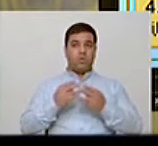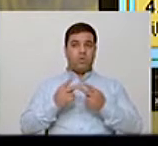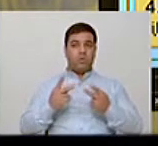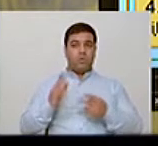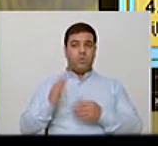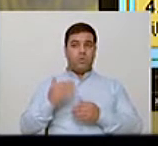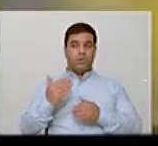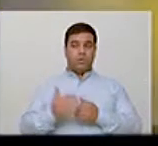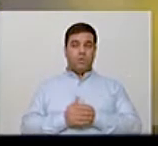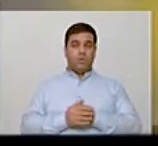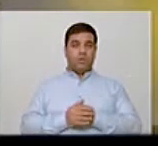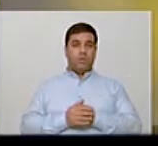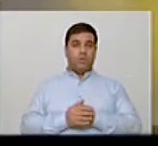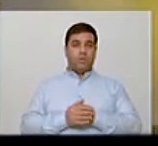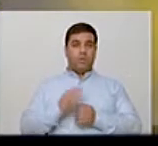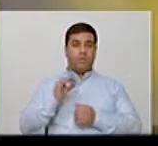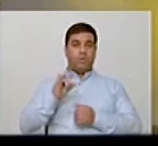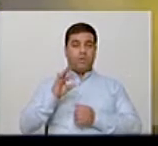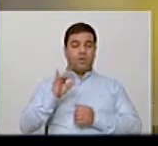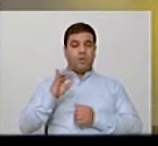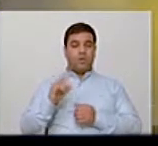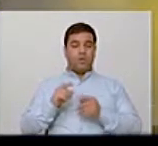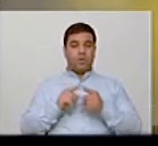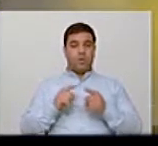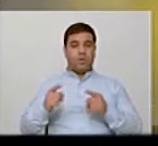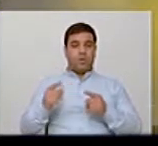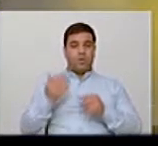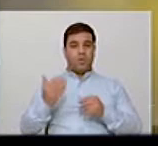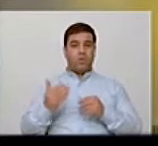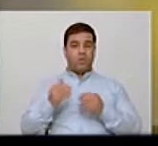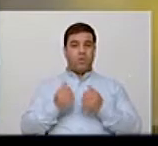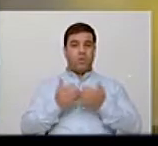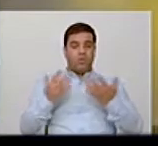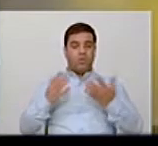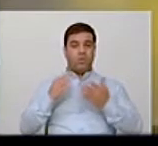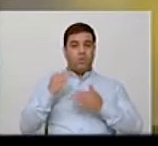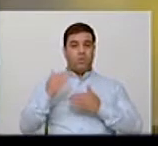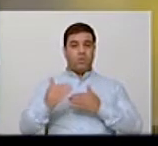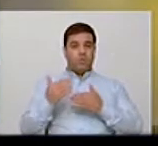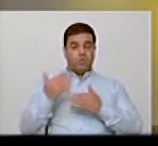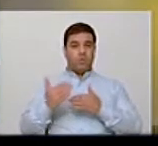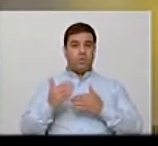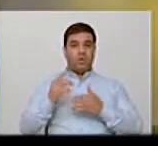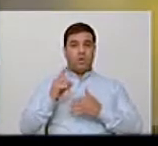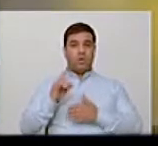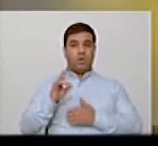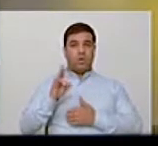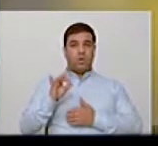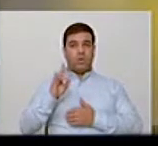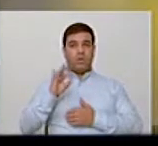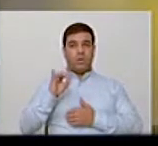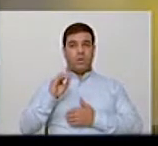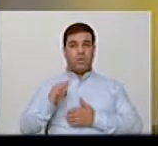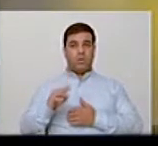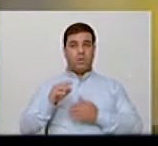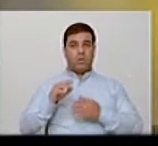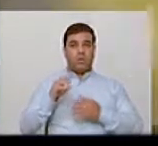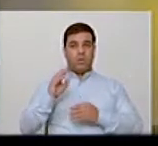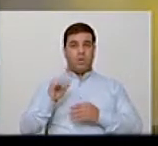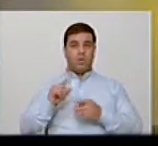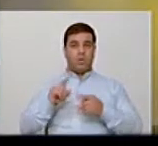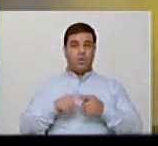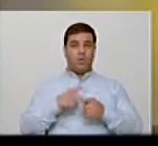holatga o'tadi. Fotosintez jarayonining yorug'lik bosqichi xloroplastlarning